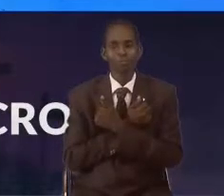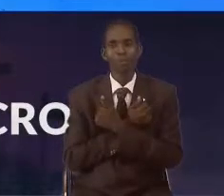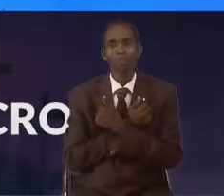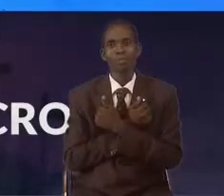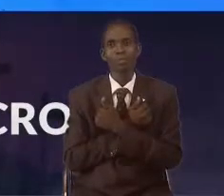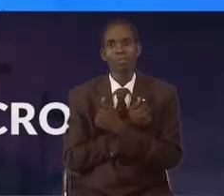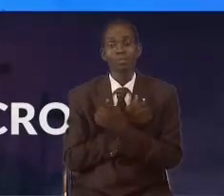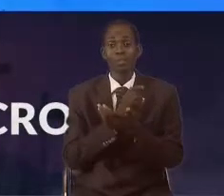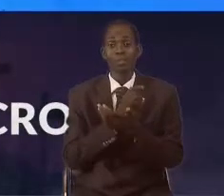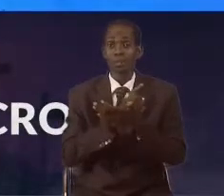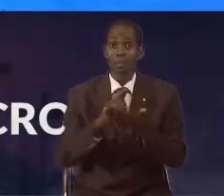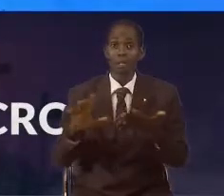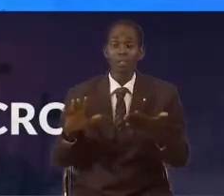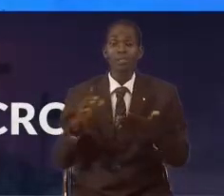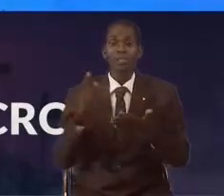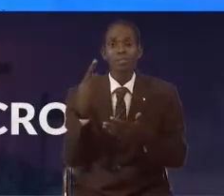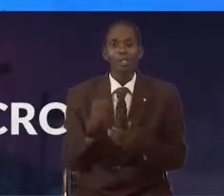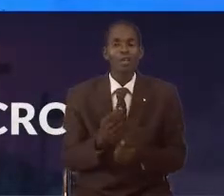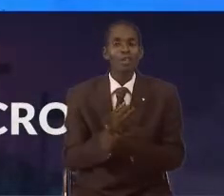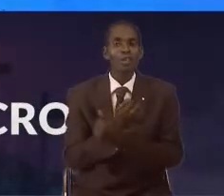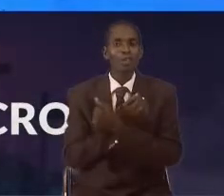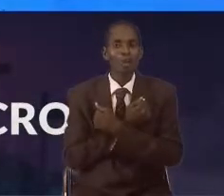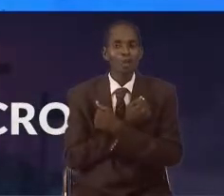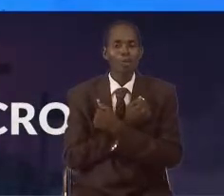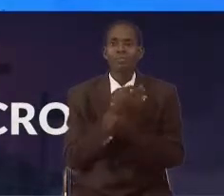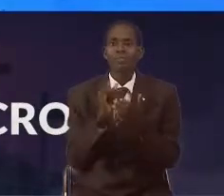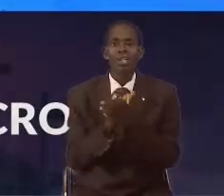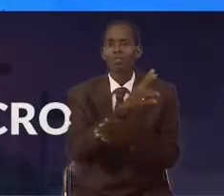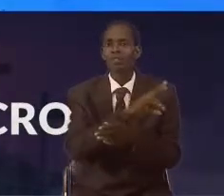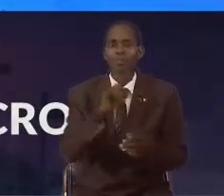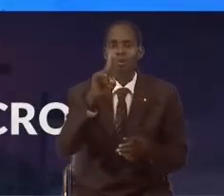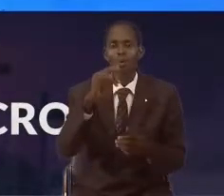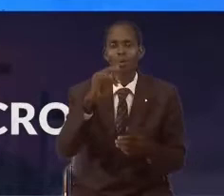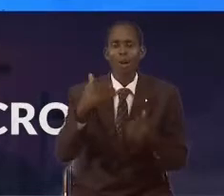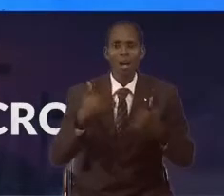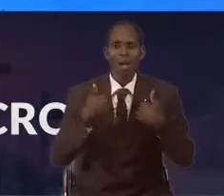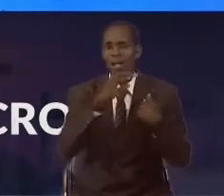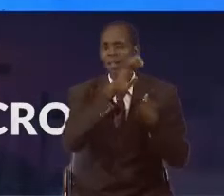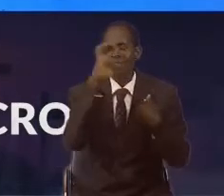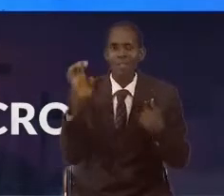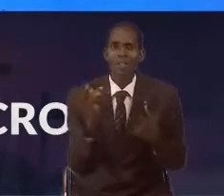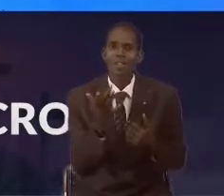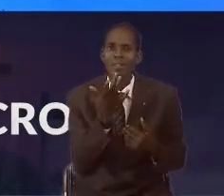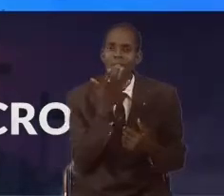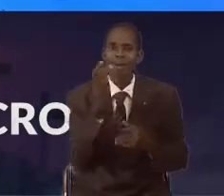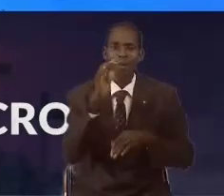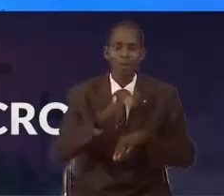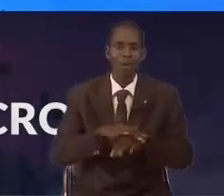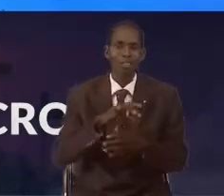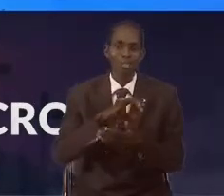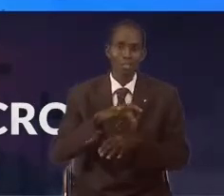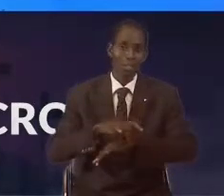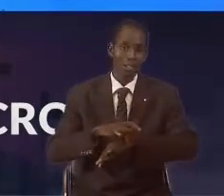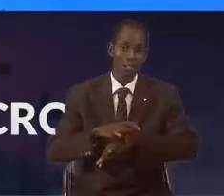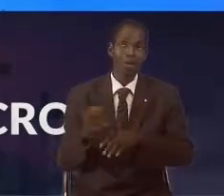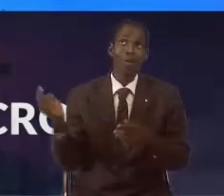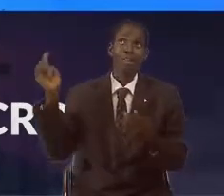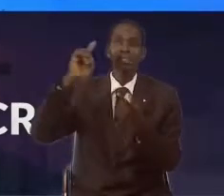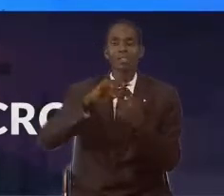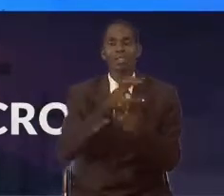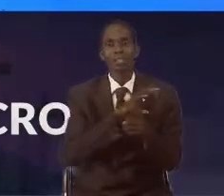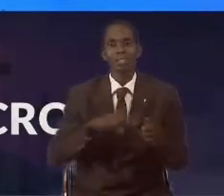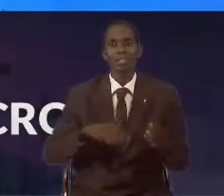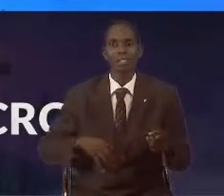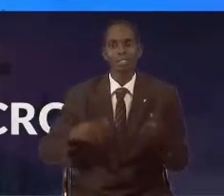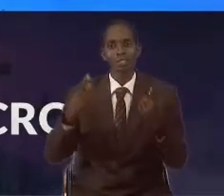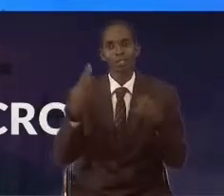means divine. If the love of God is the kind of love nobody has ever tasted